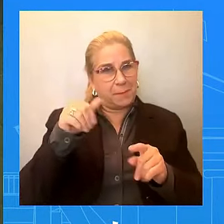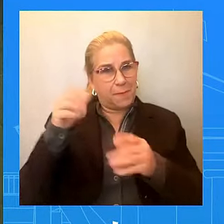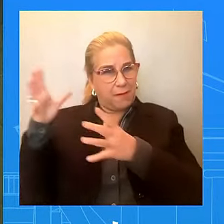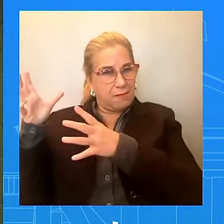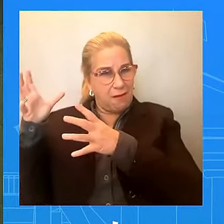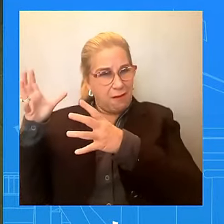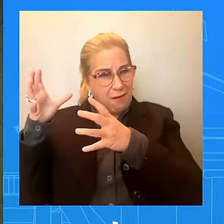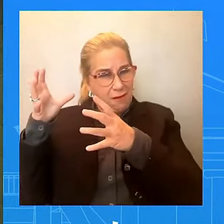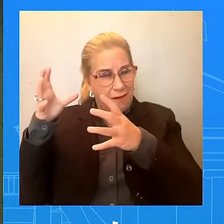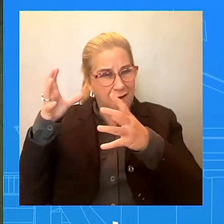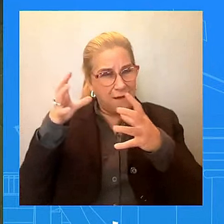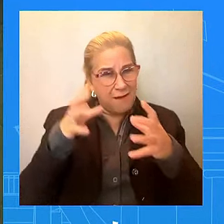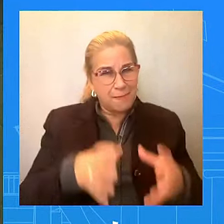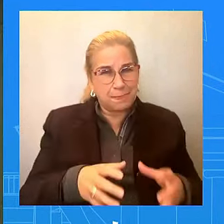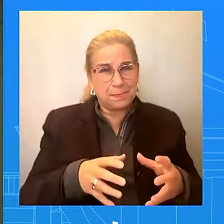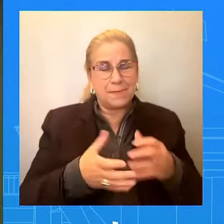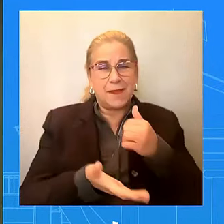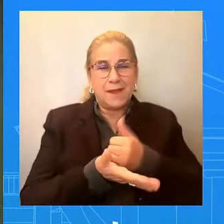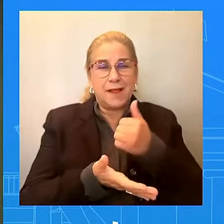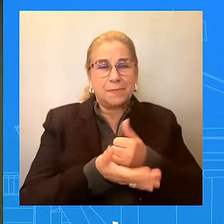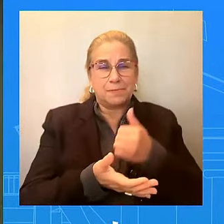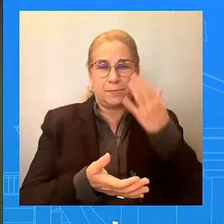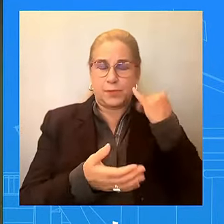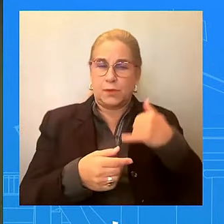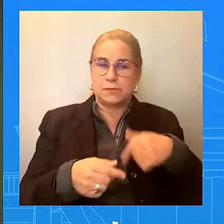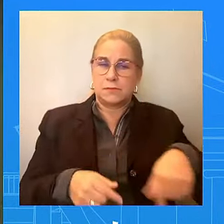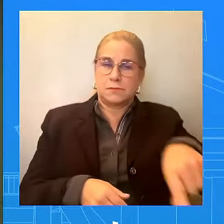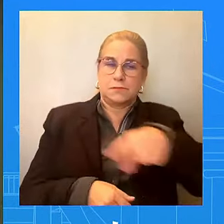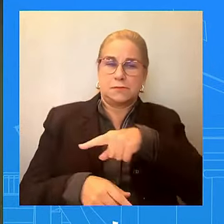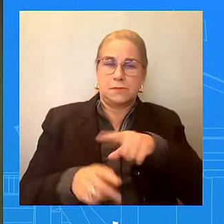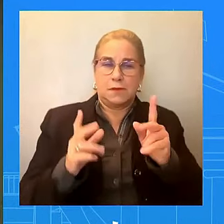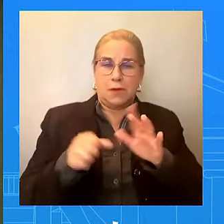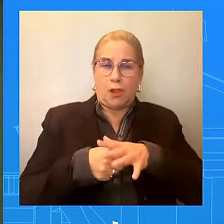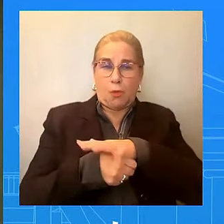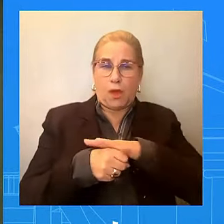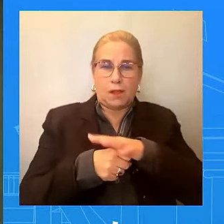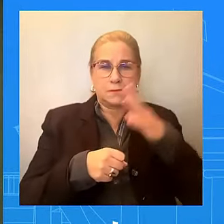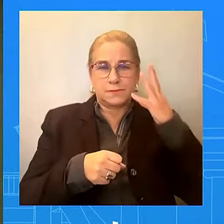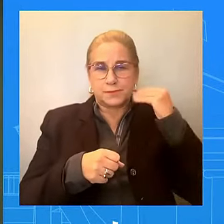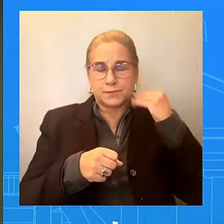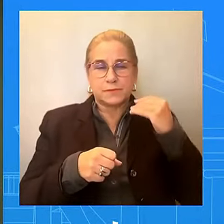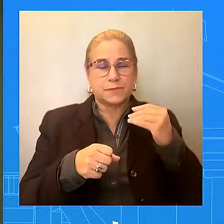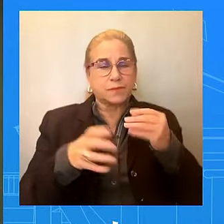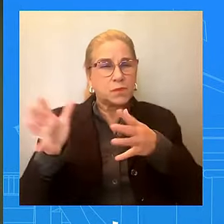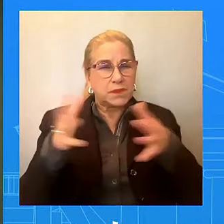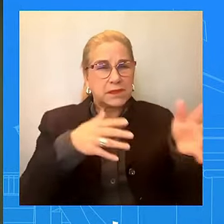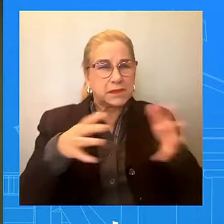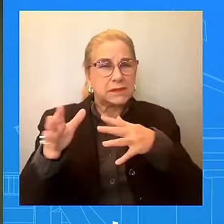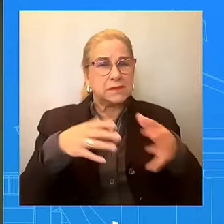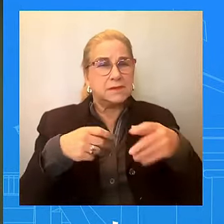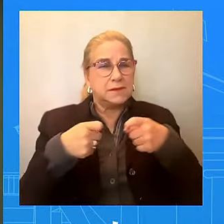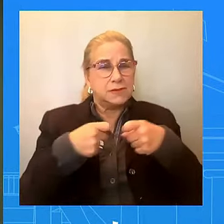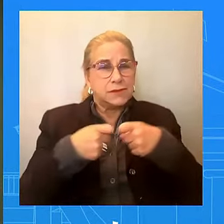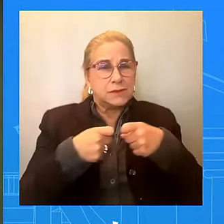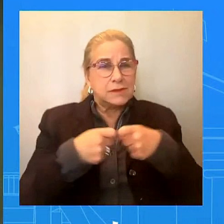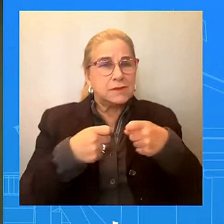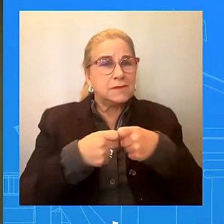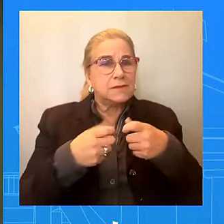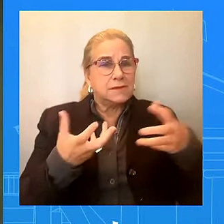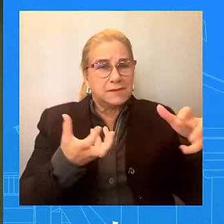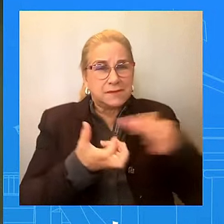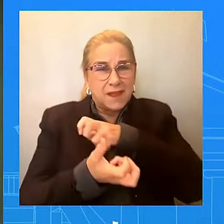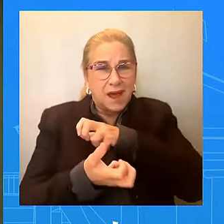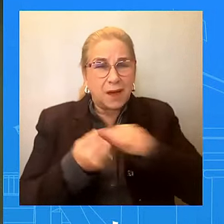million customers are without power. Structures have been severely damaged or collapsed. And tragically, we know